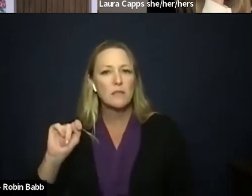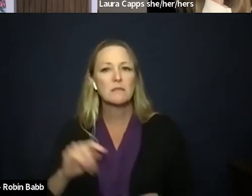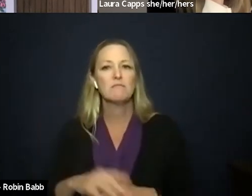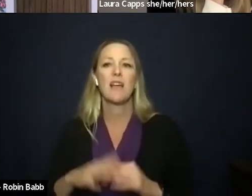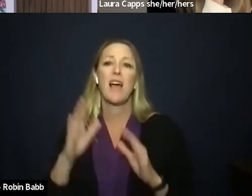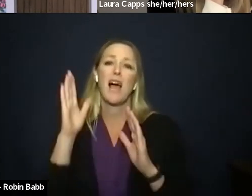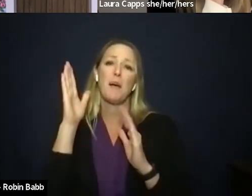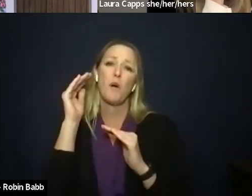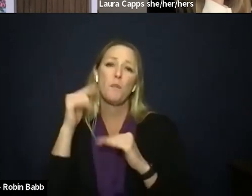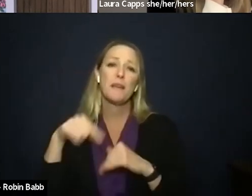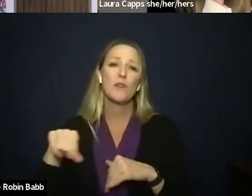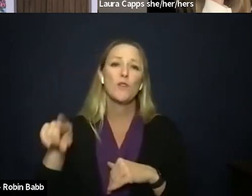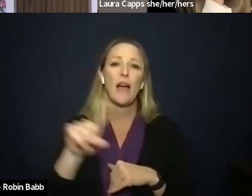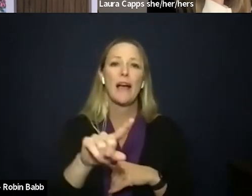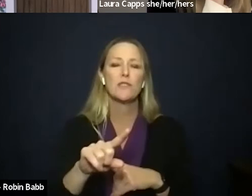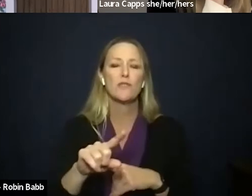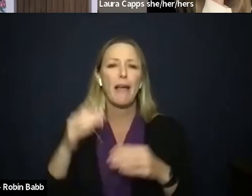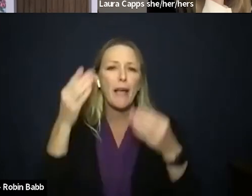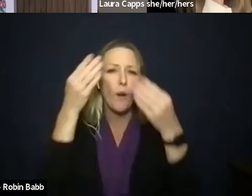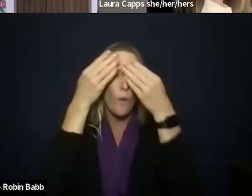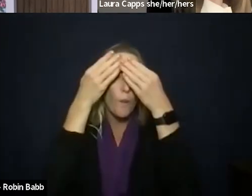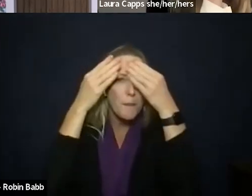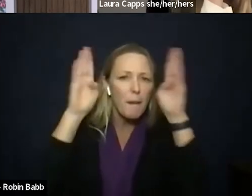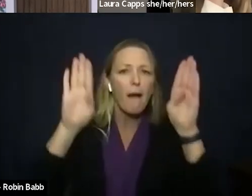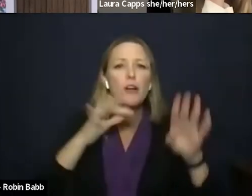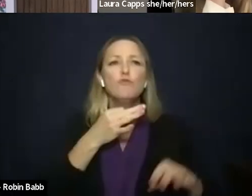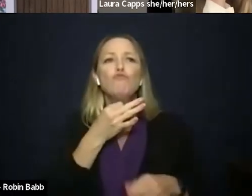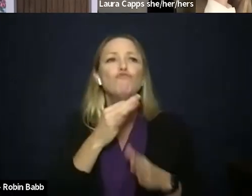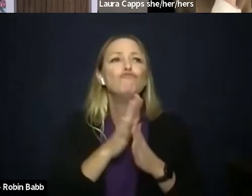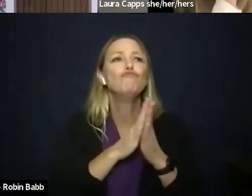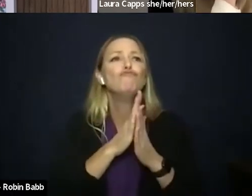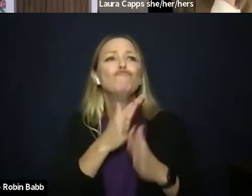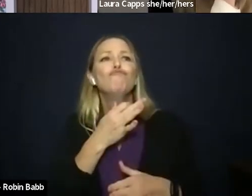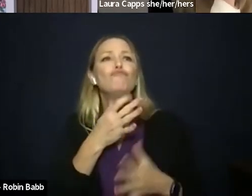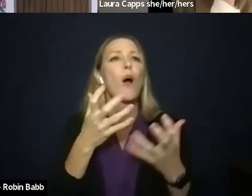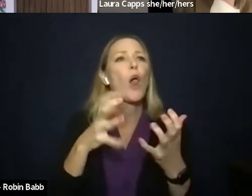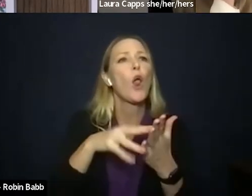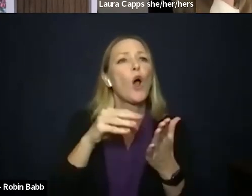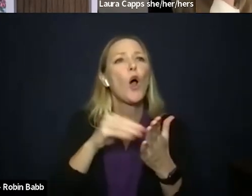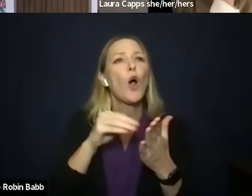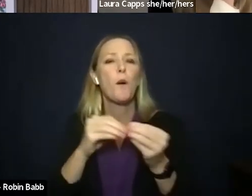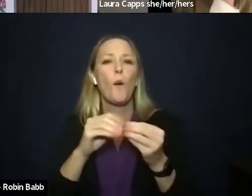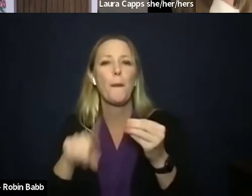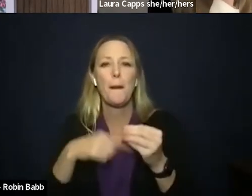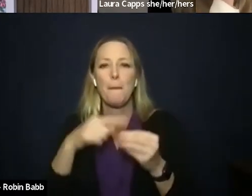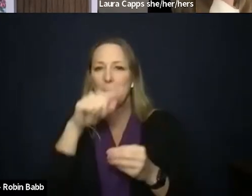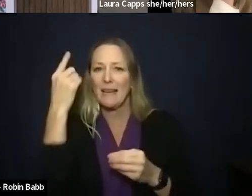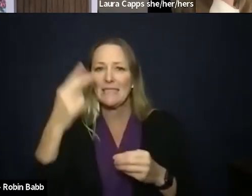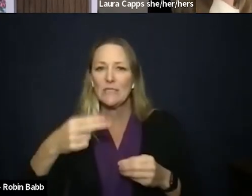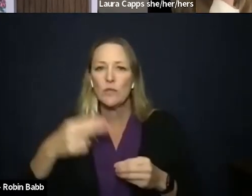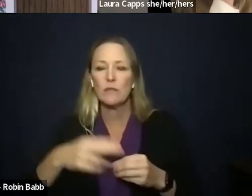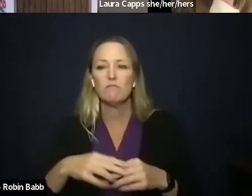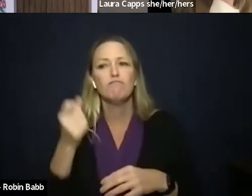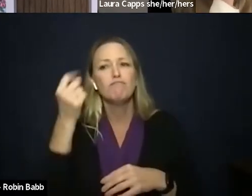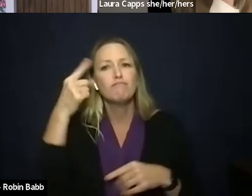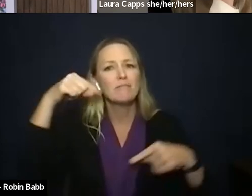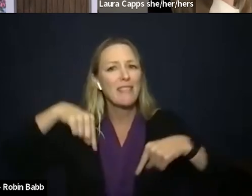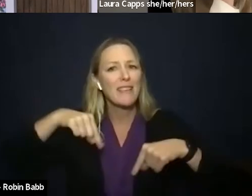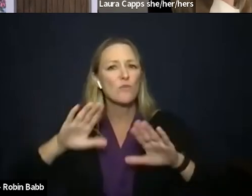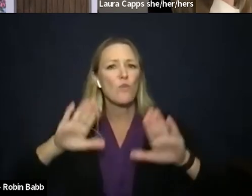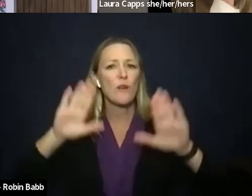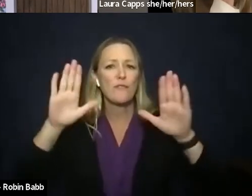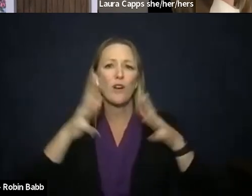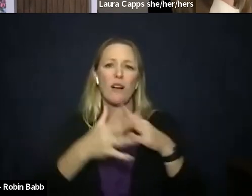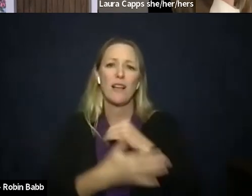with a cure with a curious mind and enthusiasm to learn more about black history you know as this great country we talk about the land of the